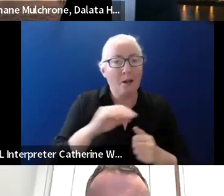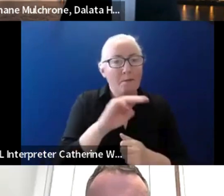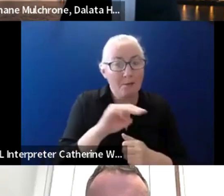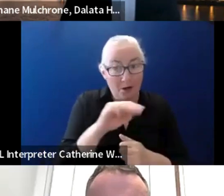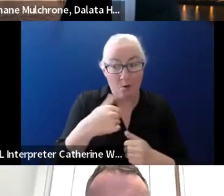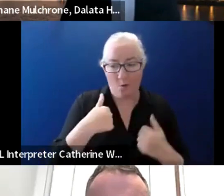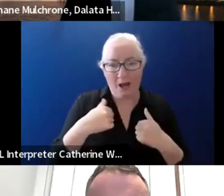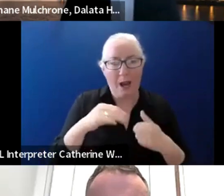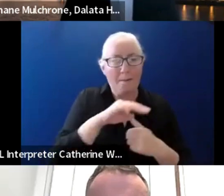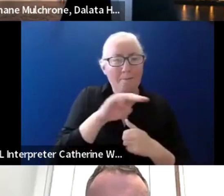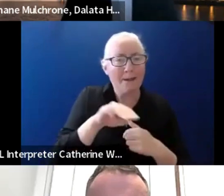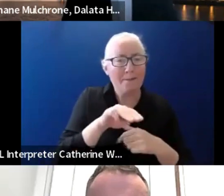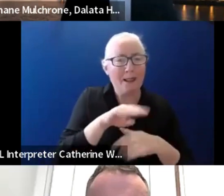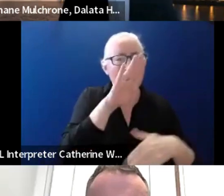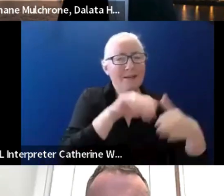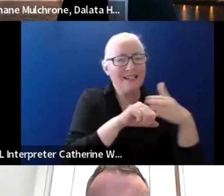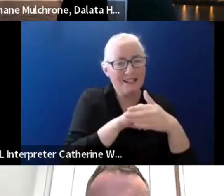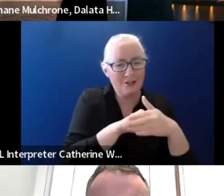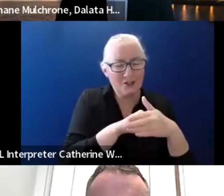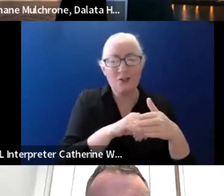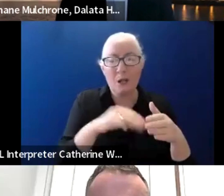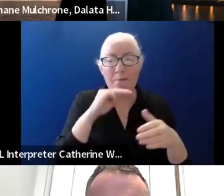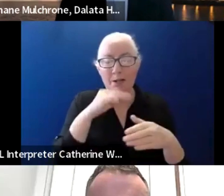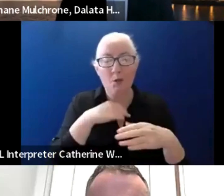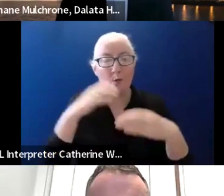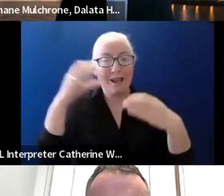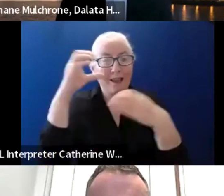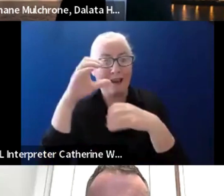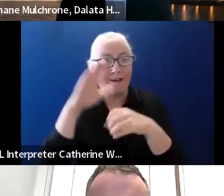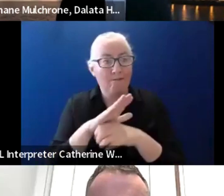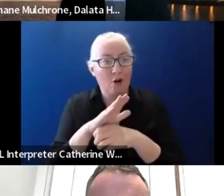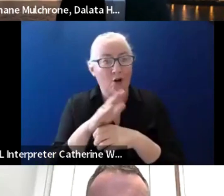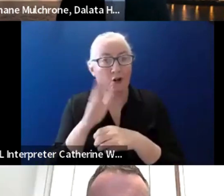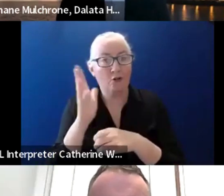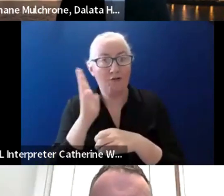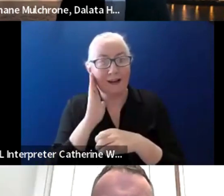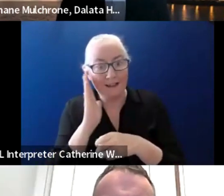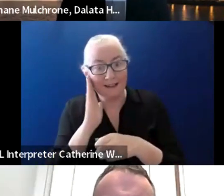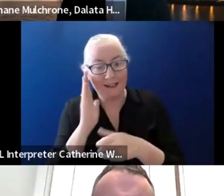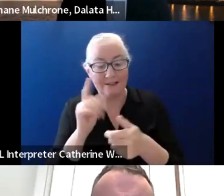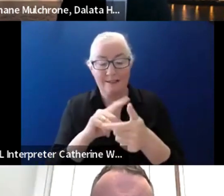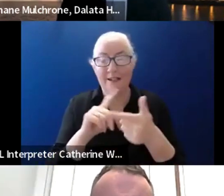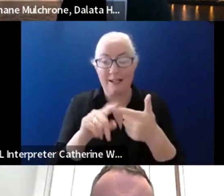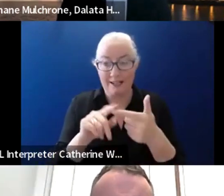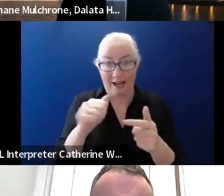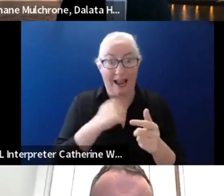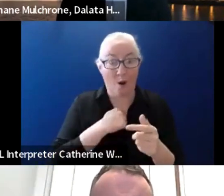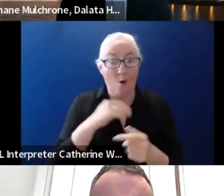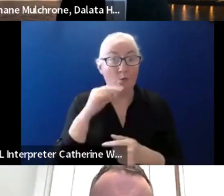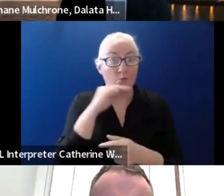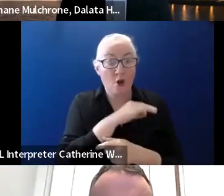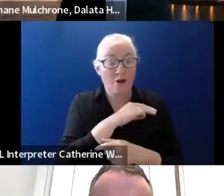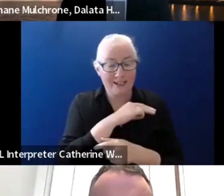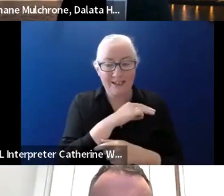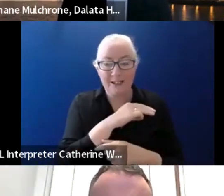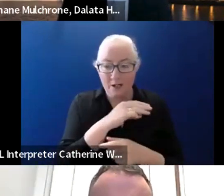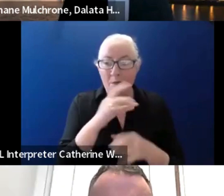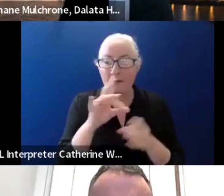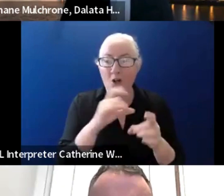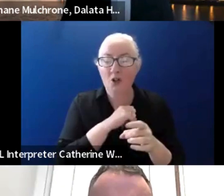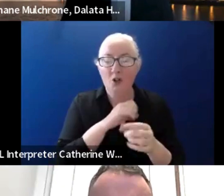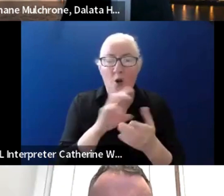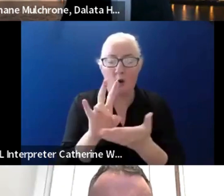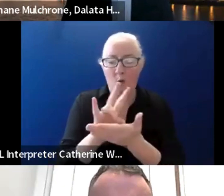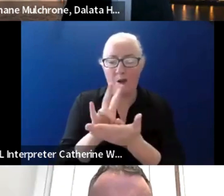people business. So at the end of the day, we care for our residents, and that's our priority. And it's about ensuring that the quality of